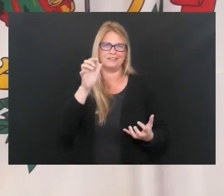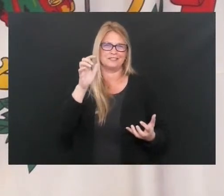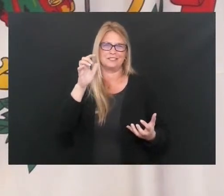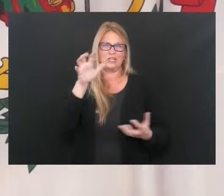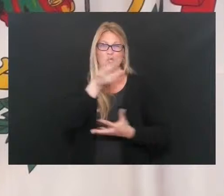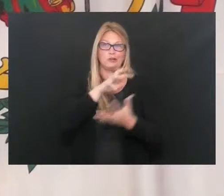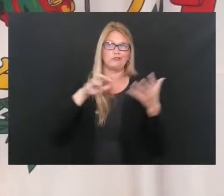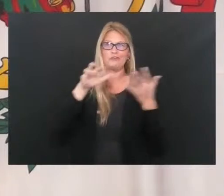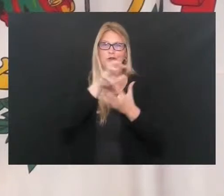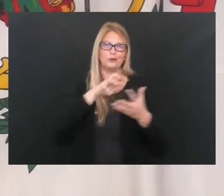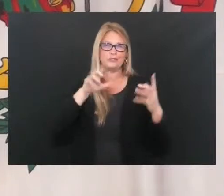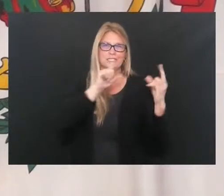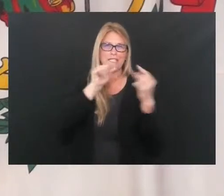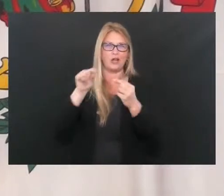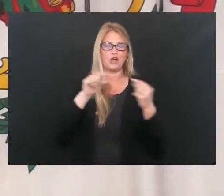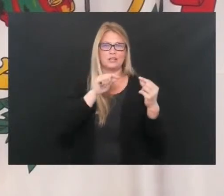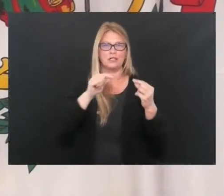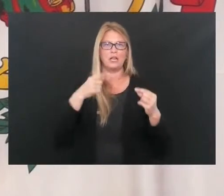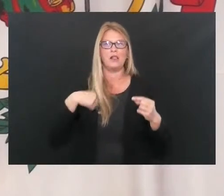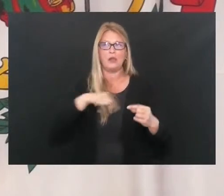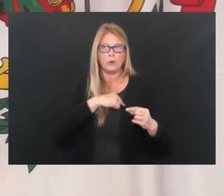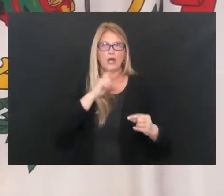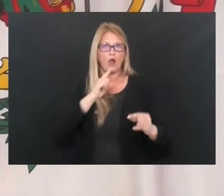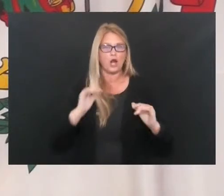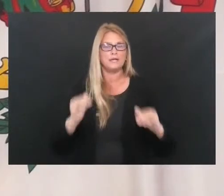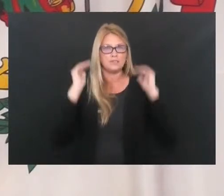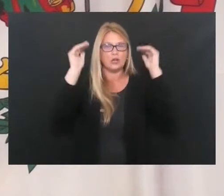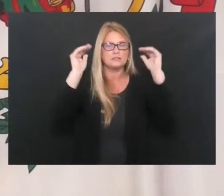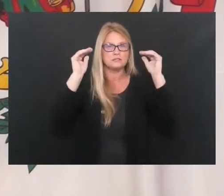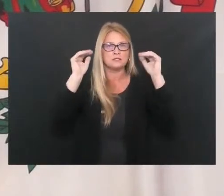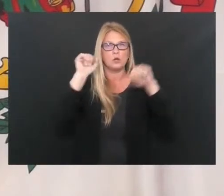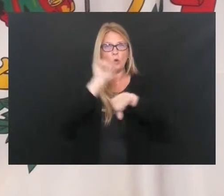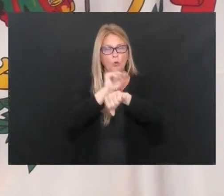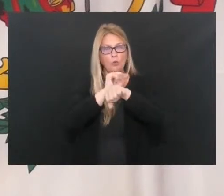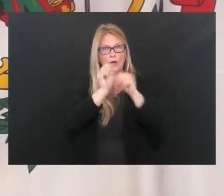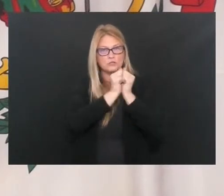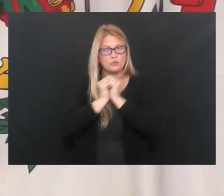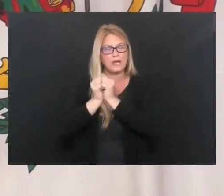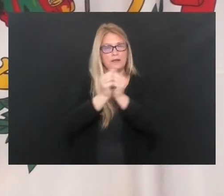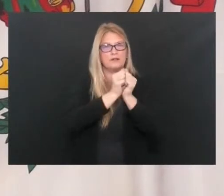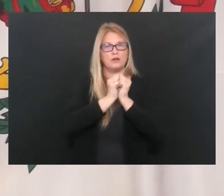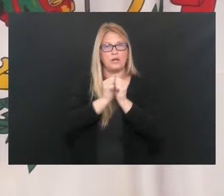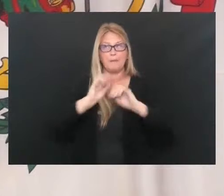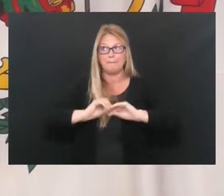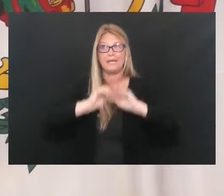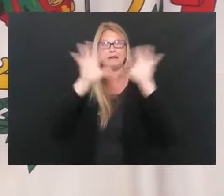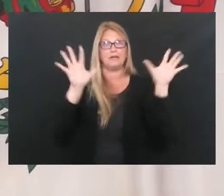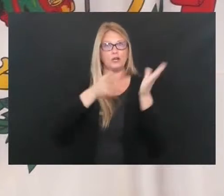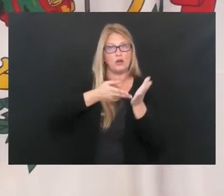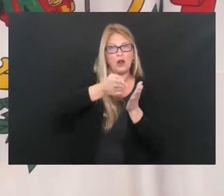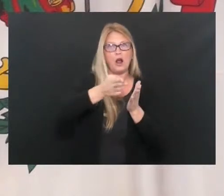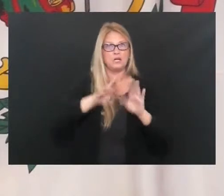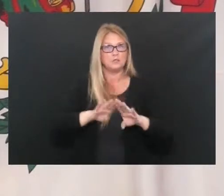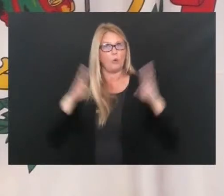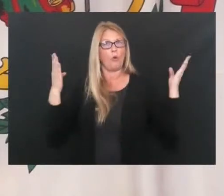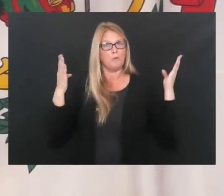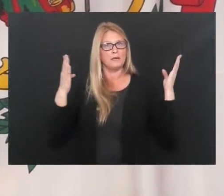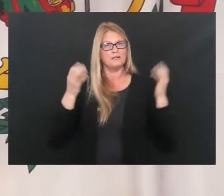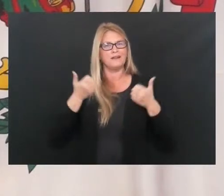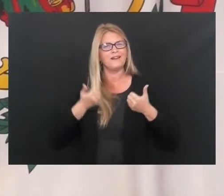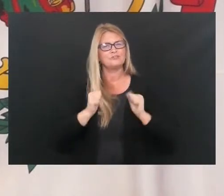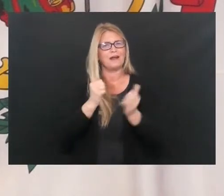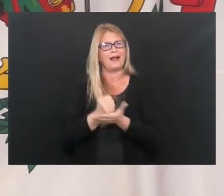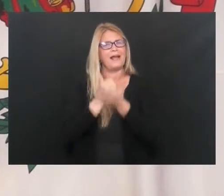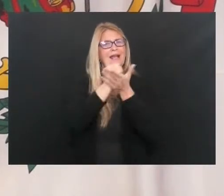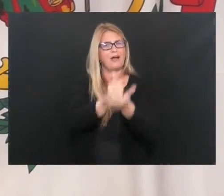get together, be big boys and big girls, try to work together, be transparent, and try to help West Virginia. That's what we